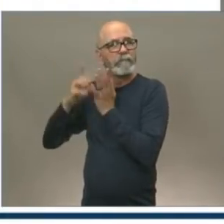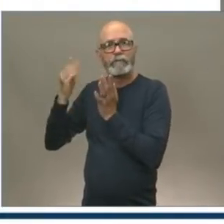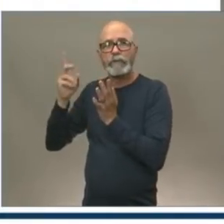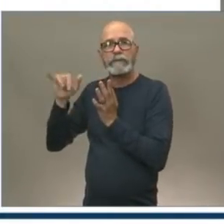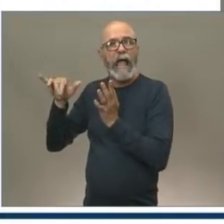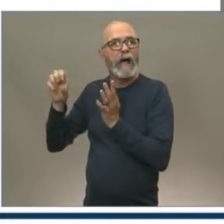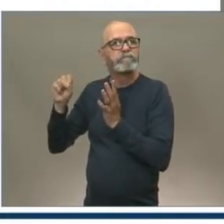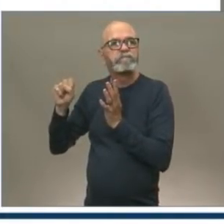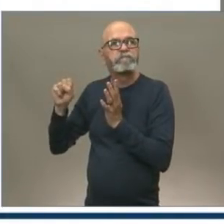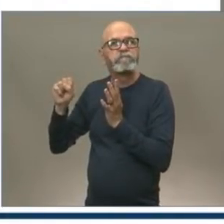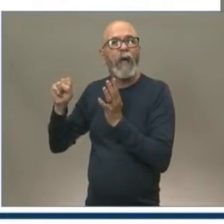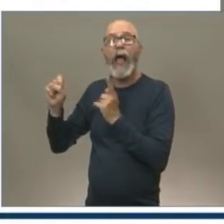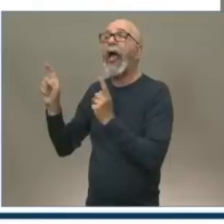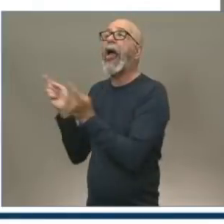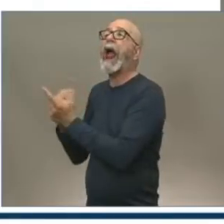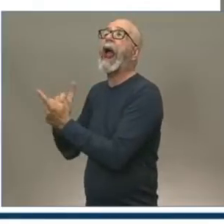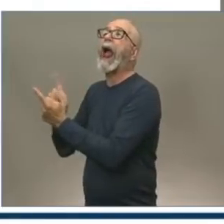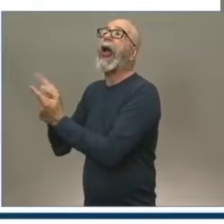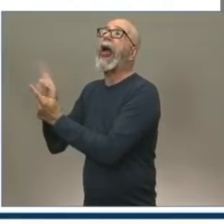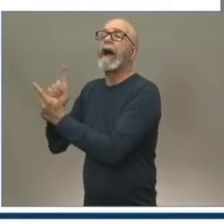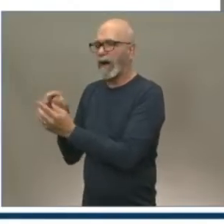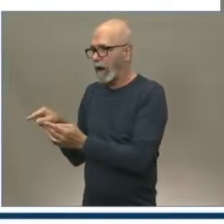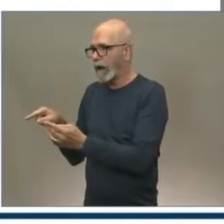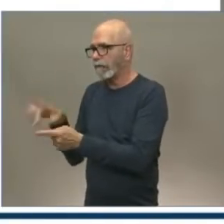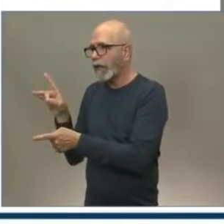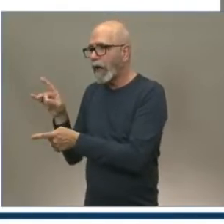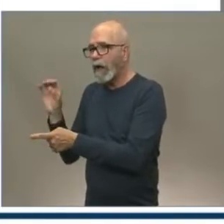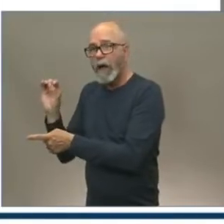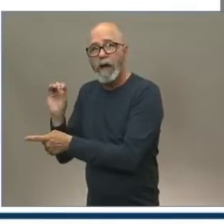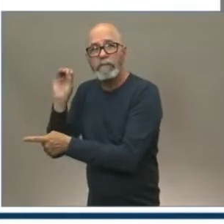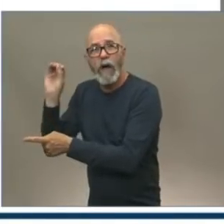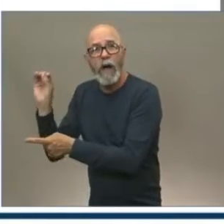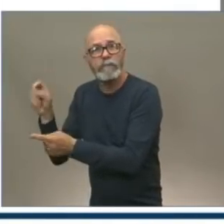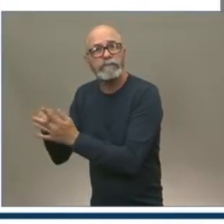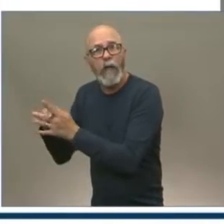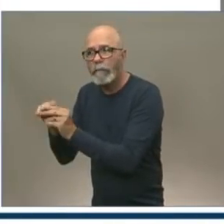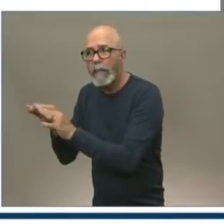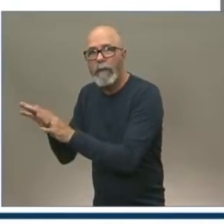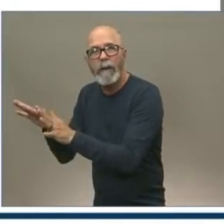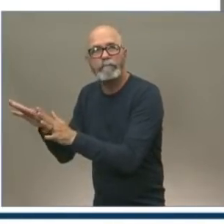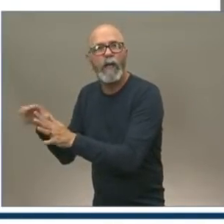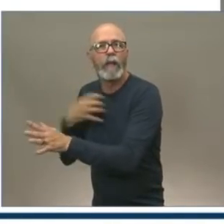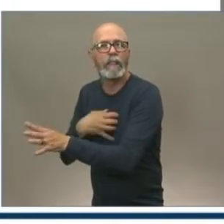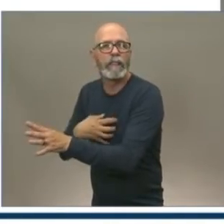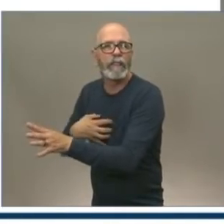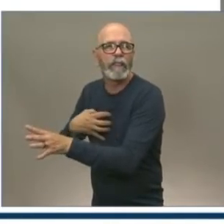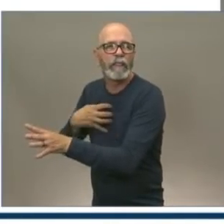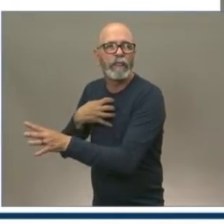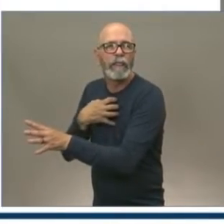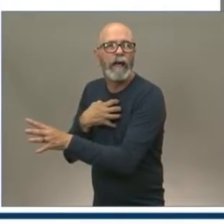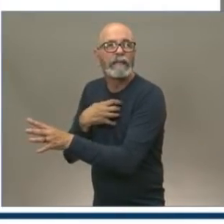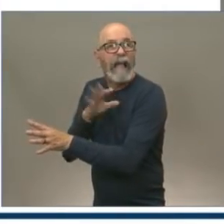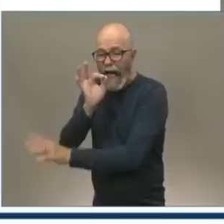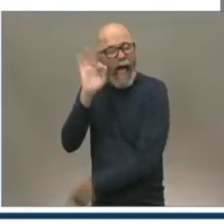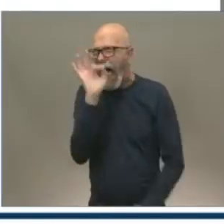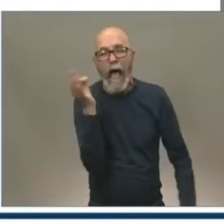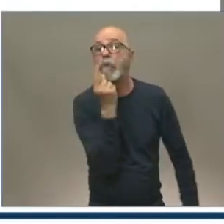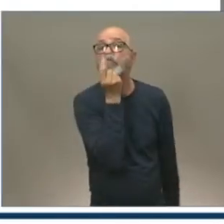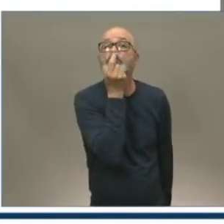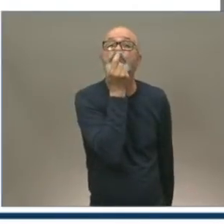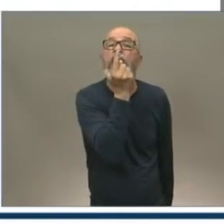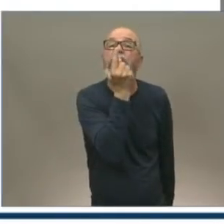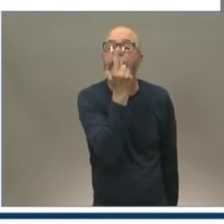this social event in the community, which has now led to a number of cases. But that's all it takes is one case. People